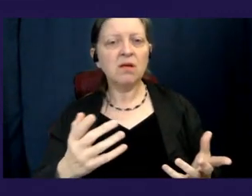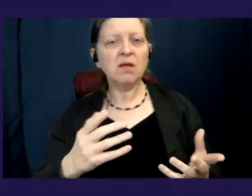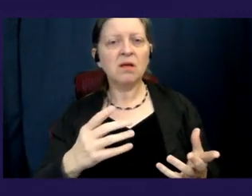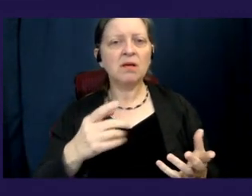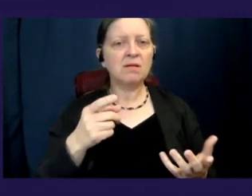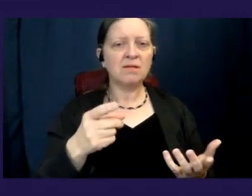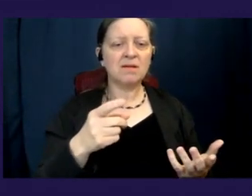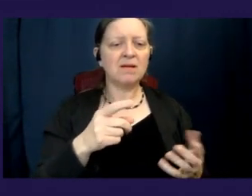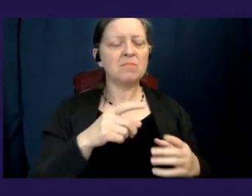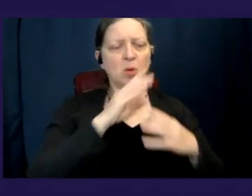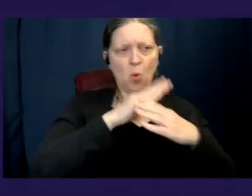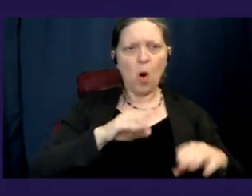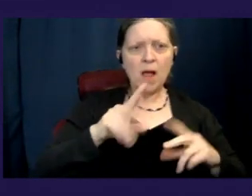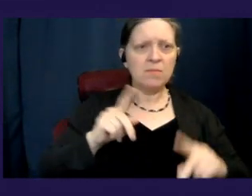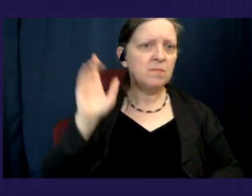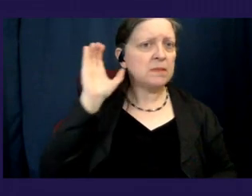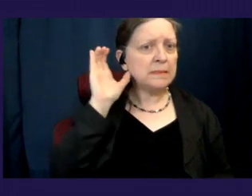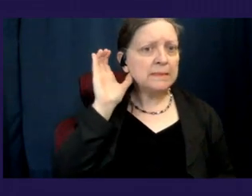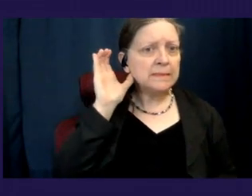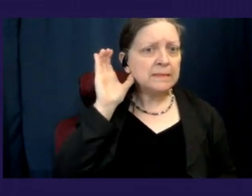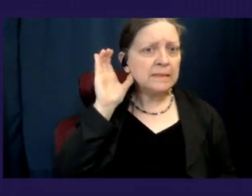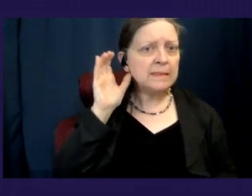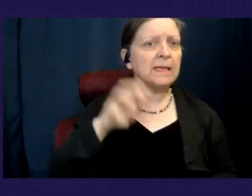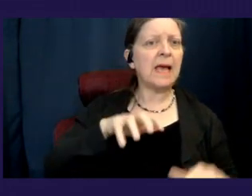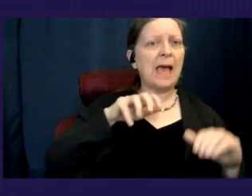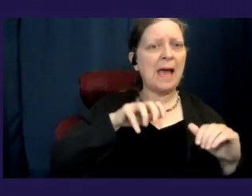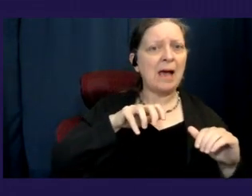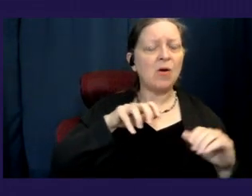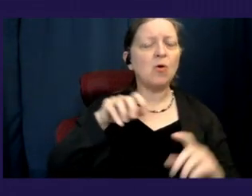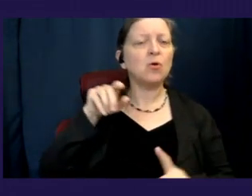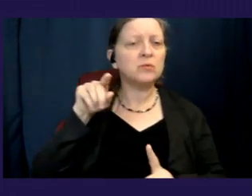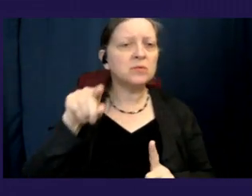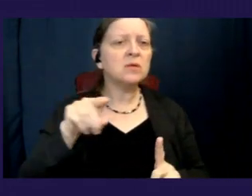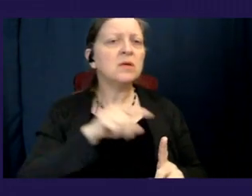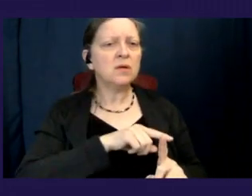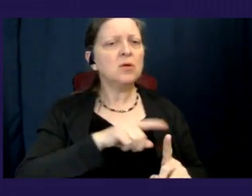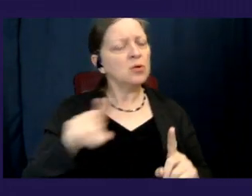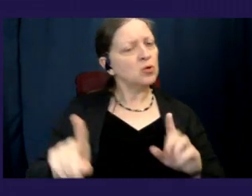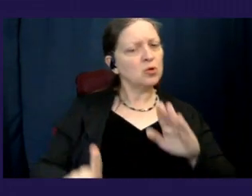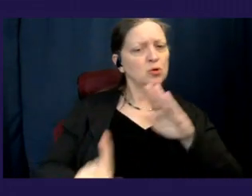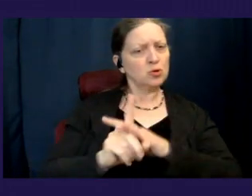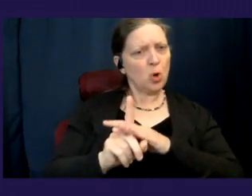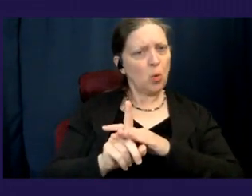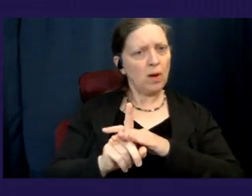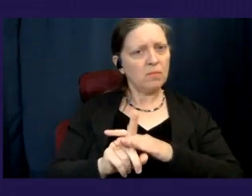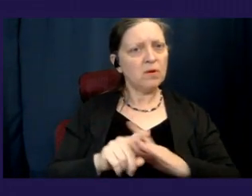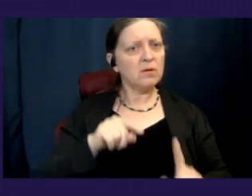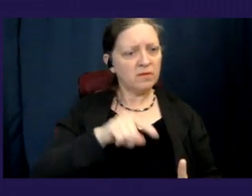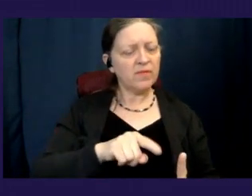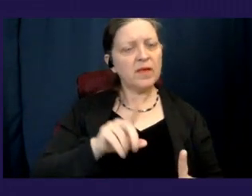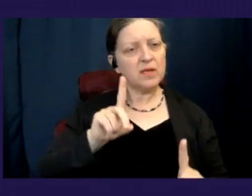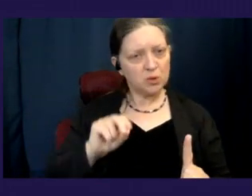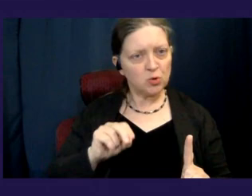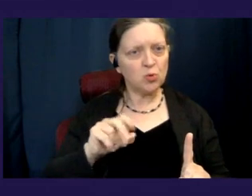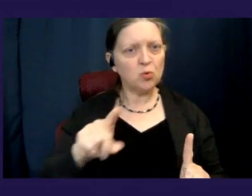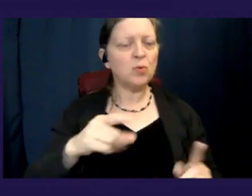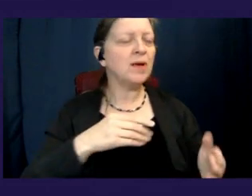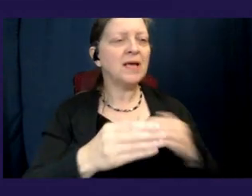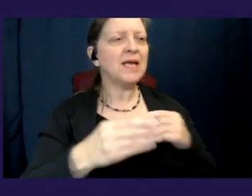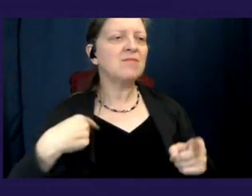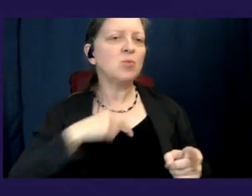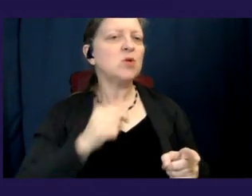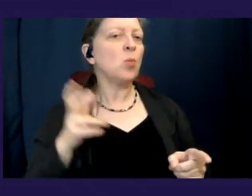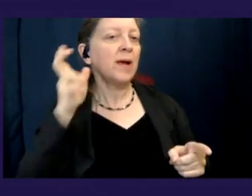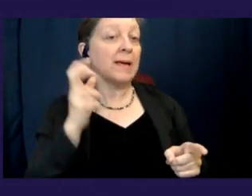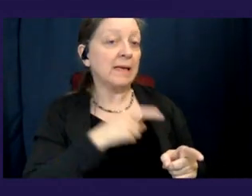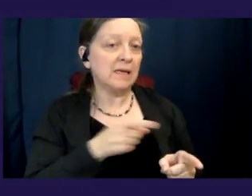quiet people listening and continuing to, my husband always said, show up for the climb, show up for the challenge, show up with compassion, show up with grace. And